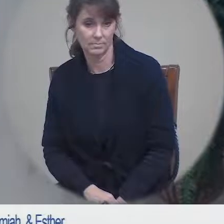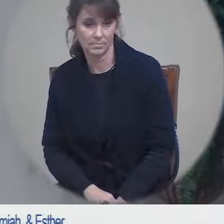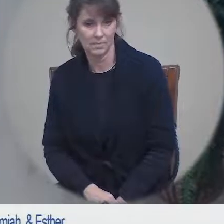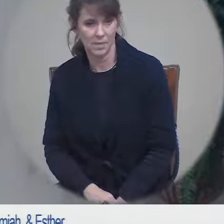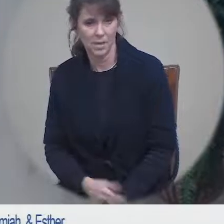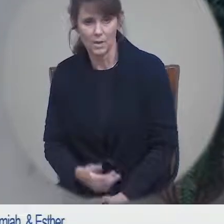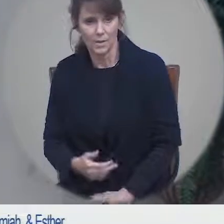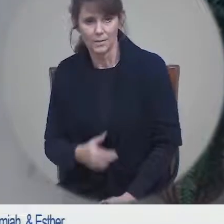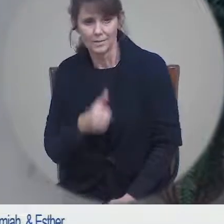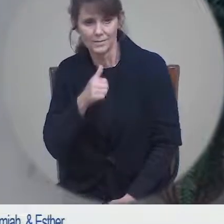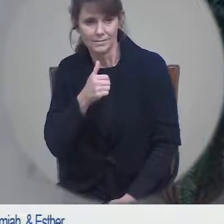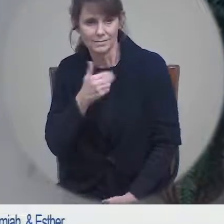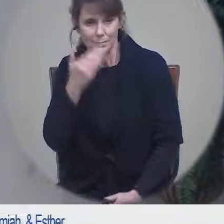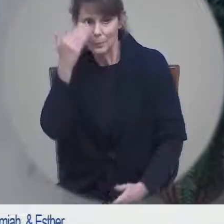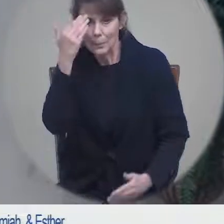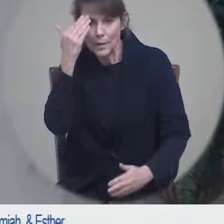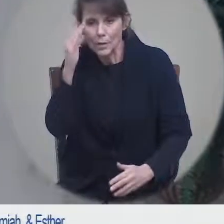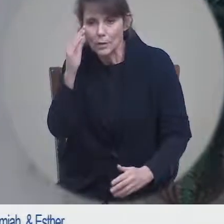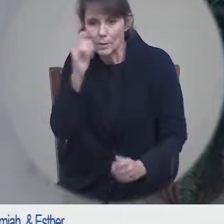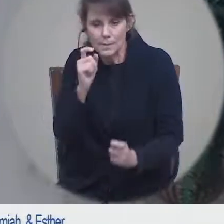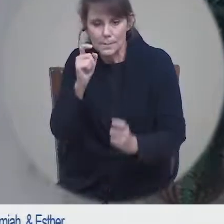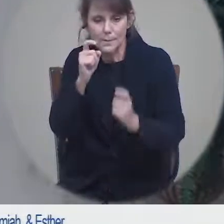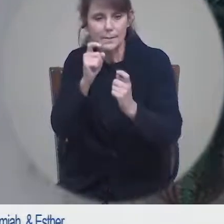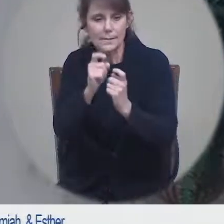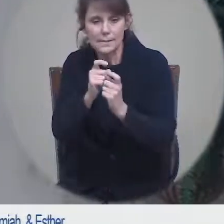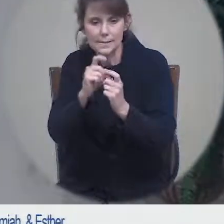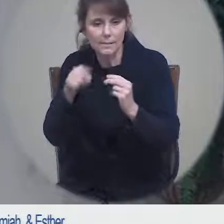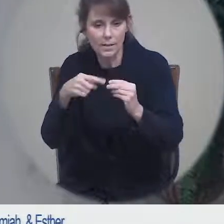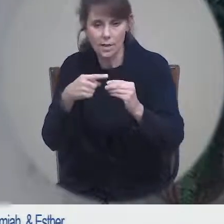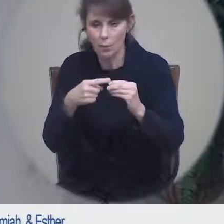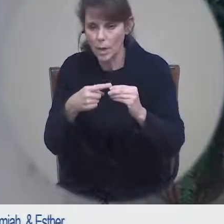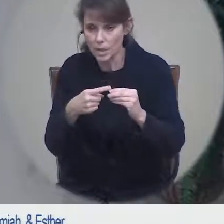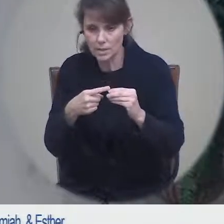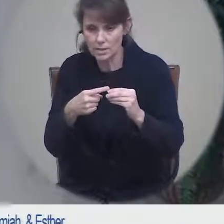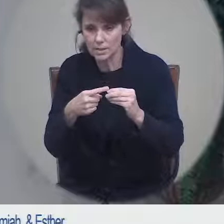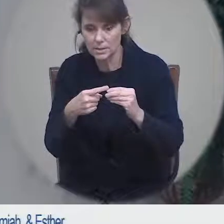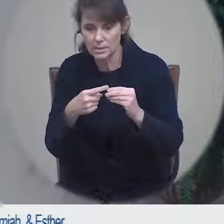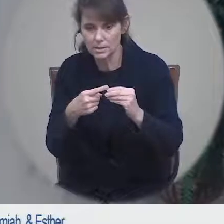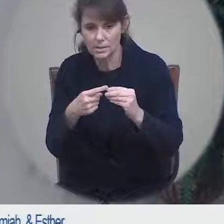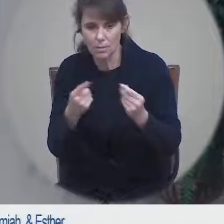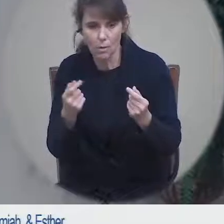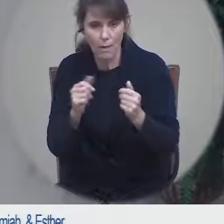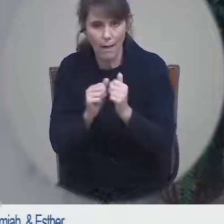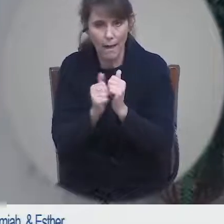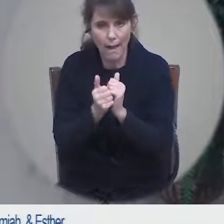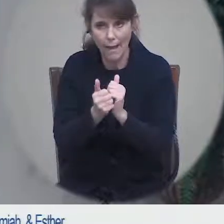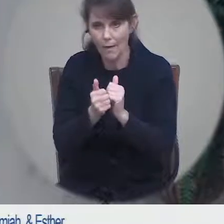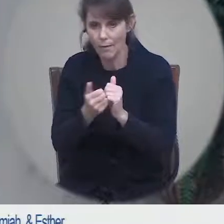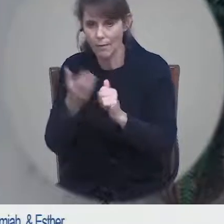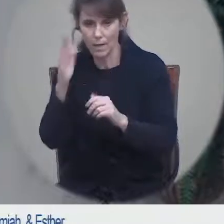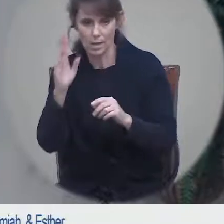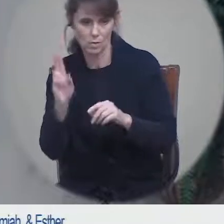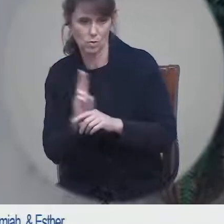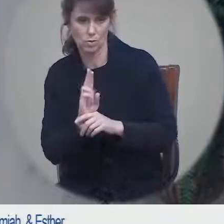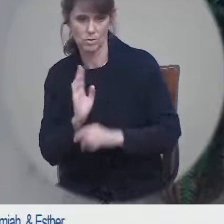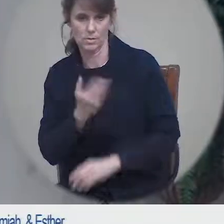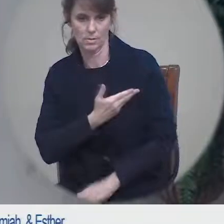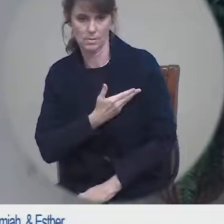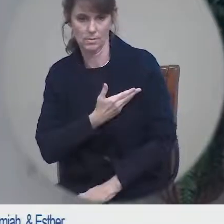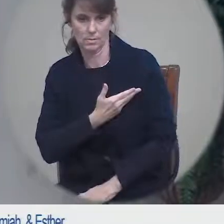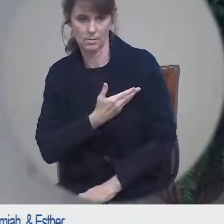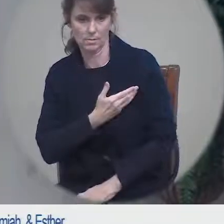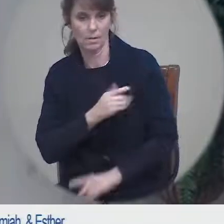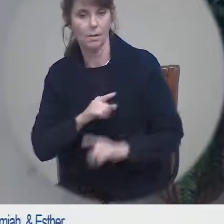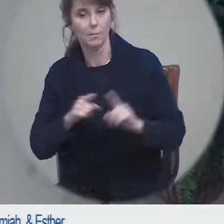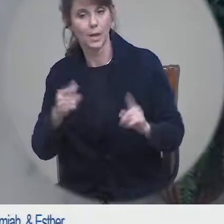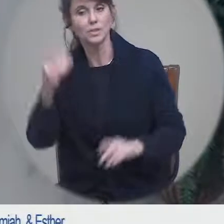modern revelation, to know what God has done or happenstance has taken place. All we can assume is that